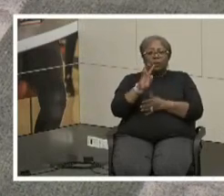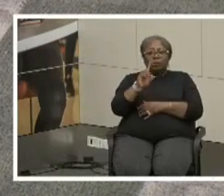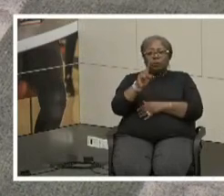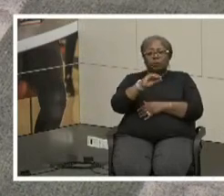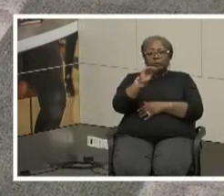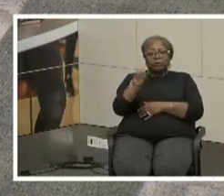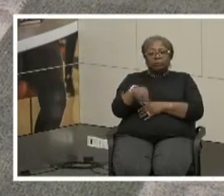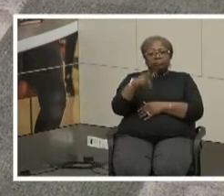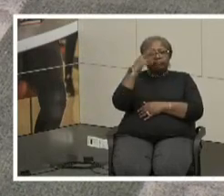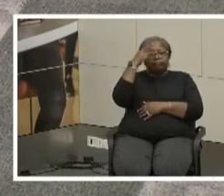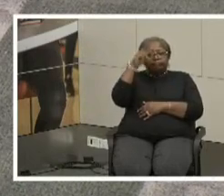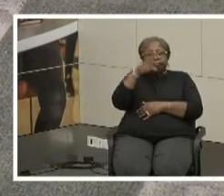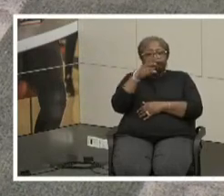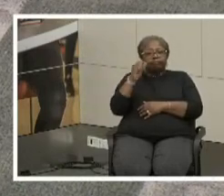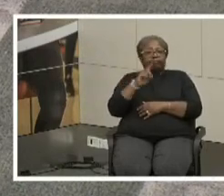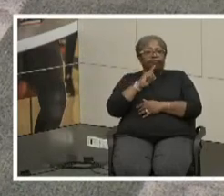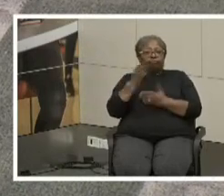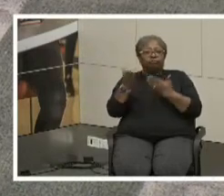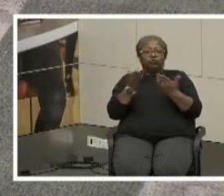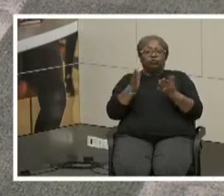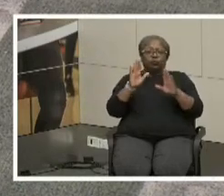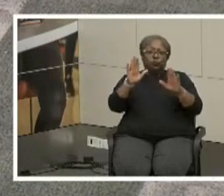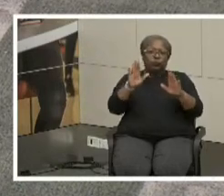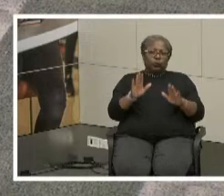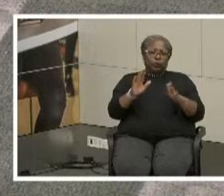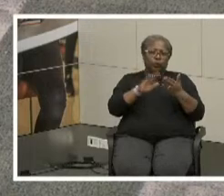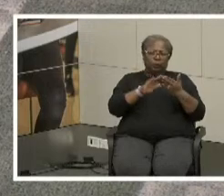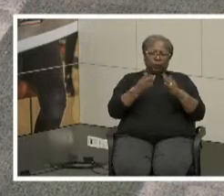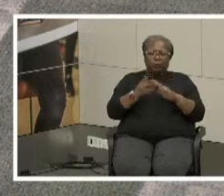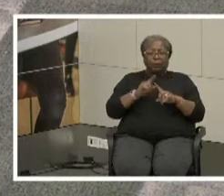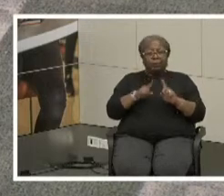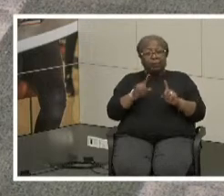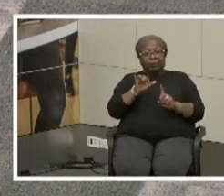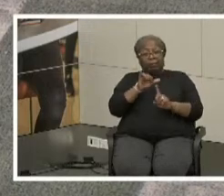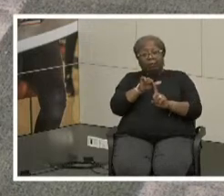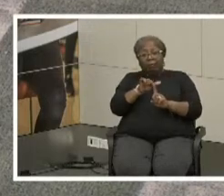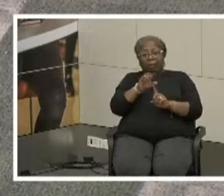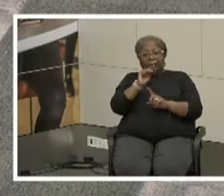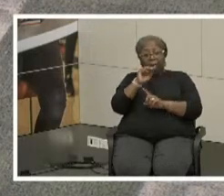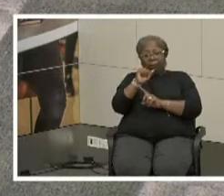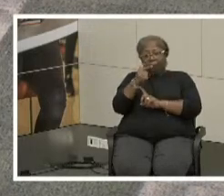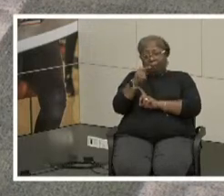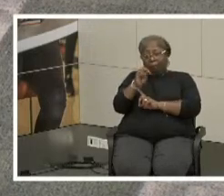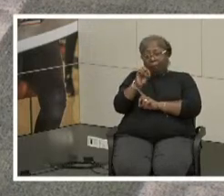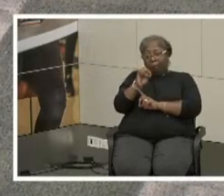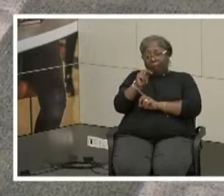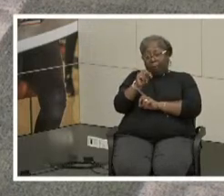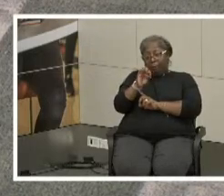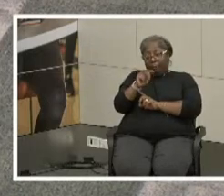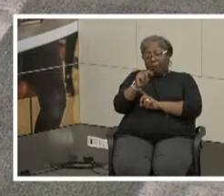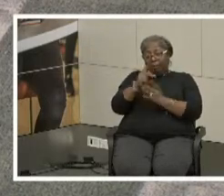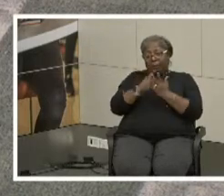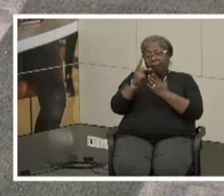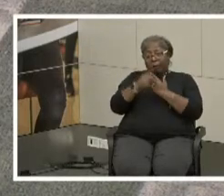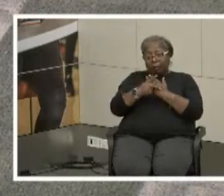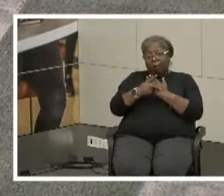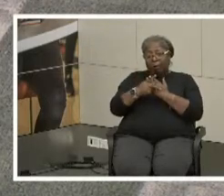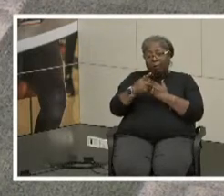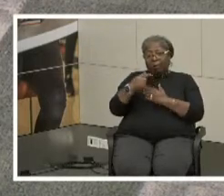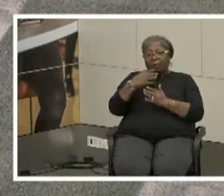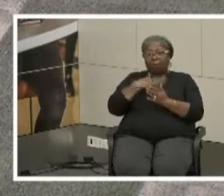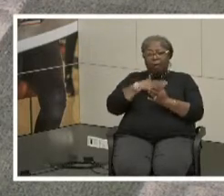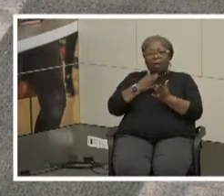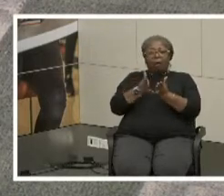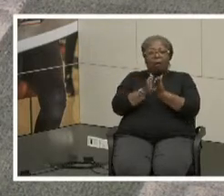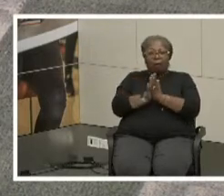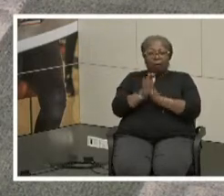Latino and it serves a great Community but that program that magnet program my ask tonight